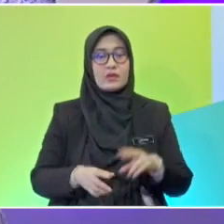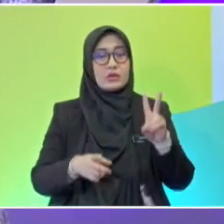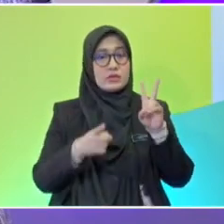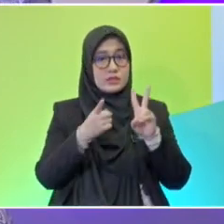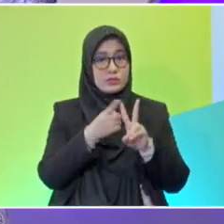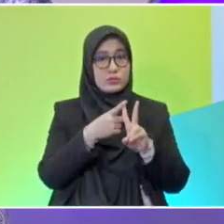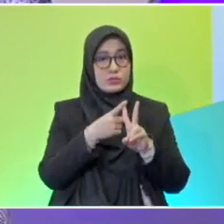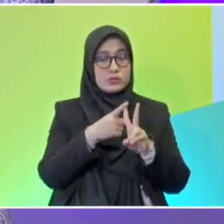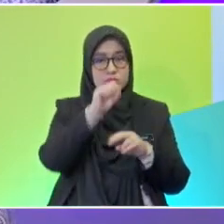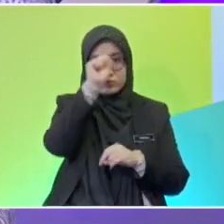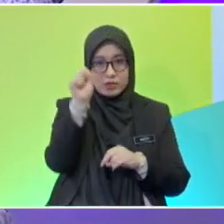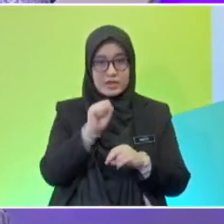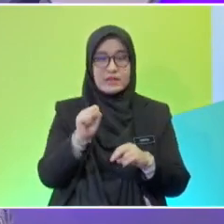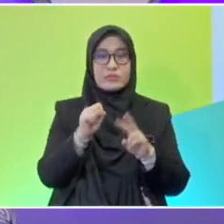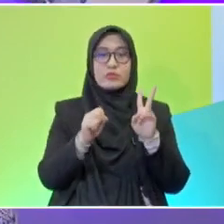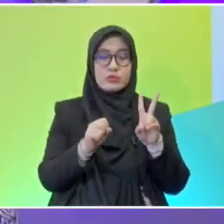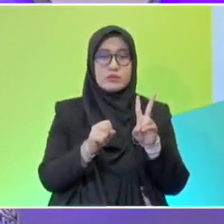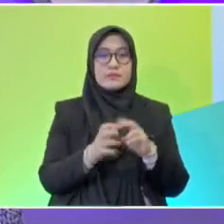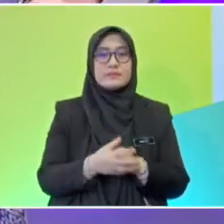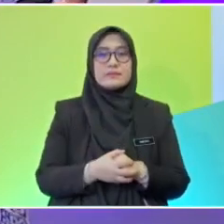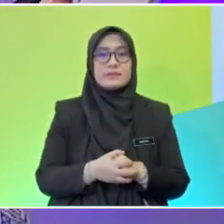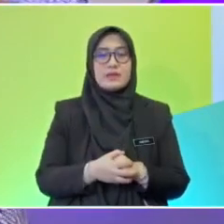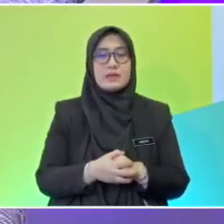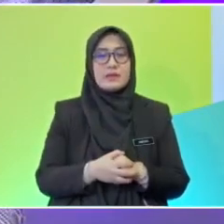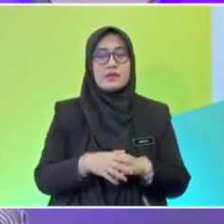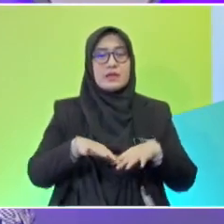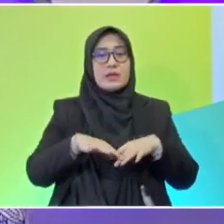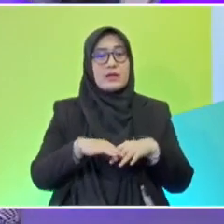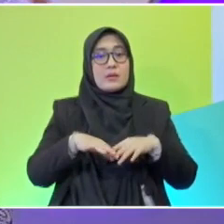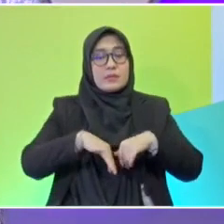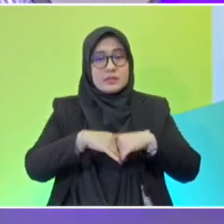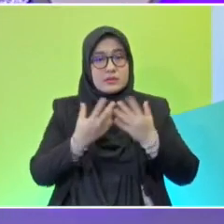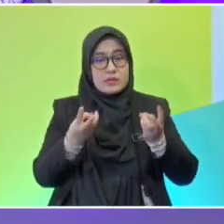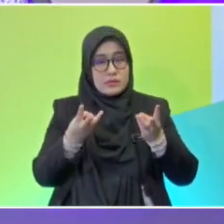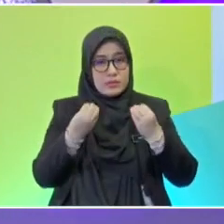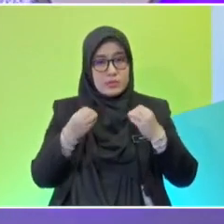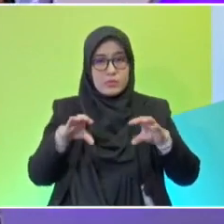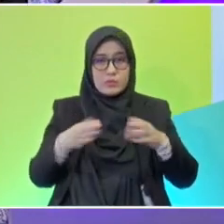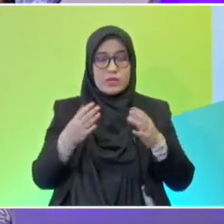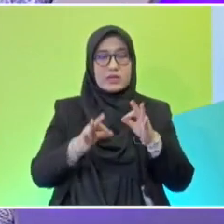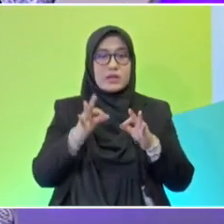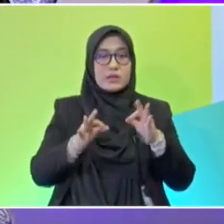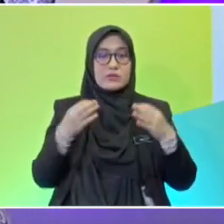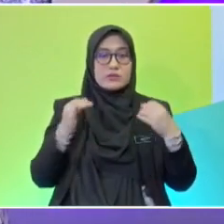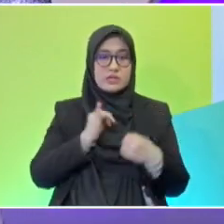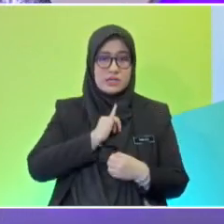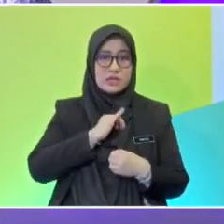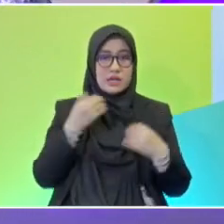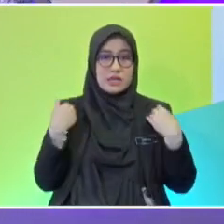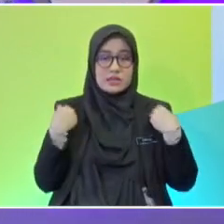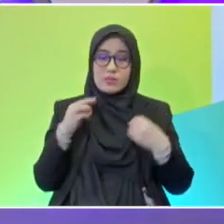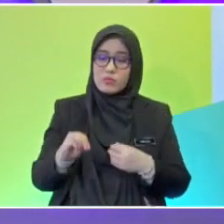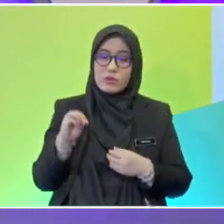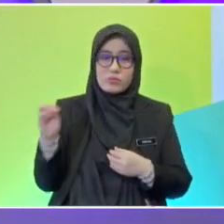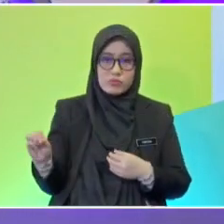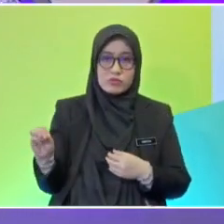well. What if I have a pupil who is always absent? How do I assess him or her? So we could assess the pupil when the pupil comes